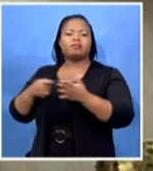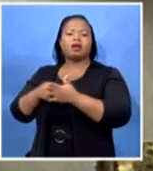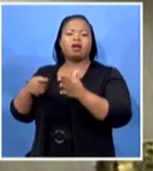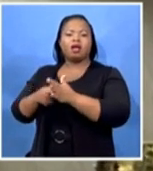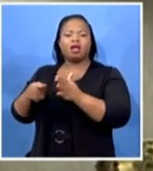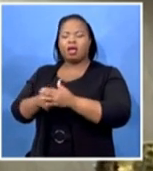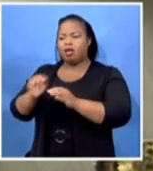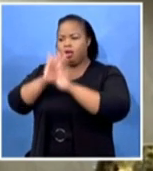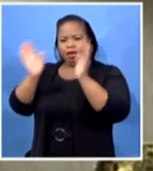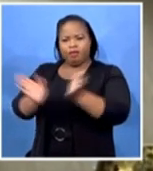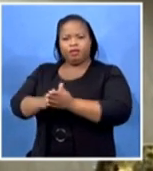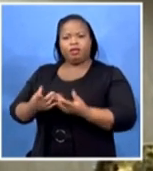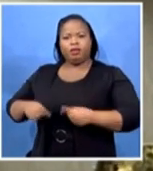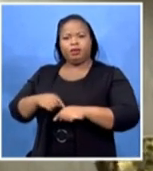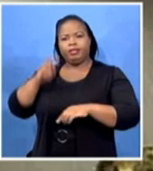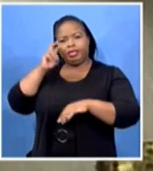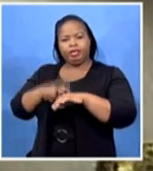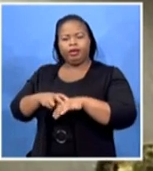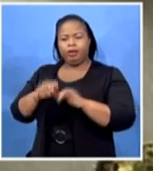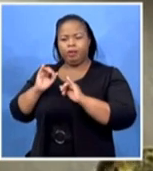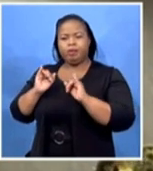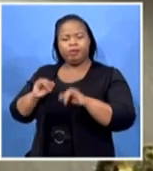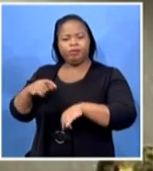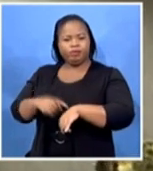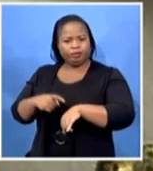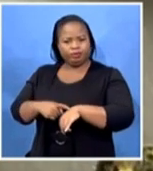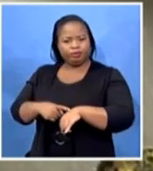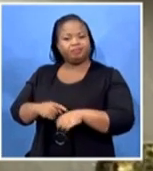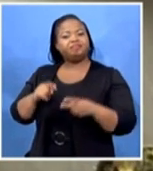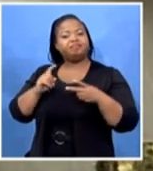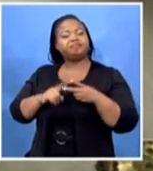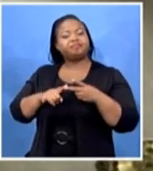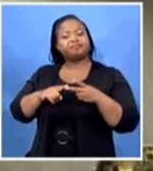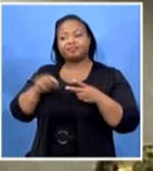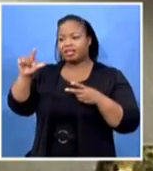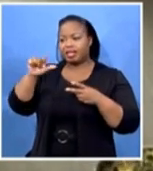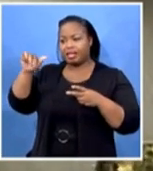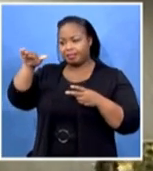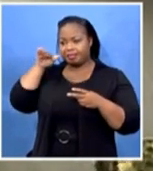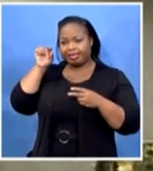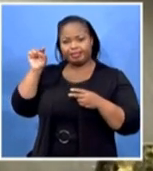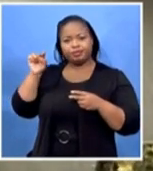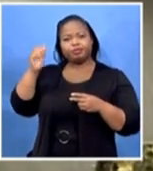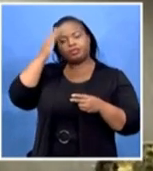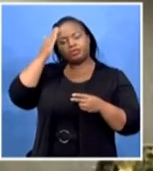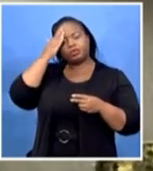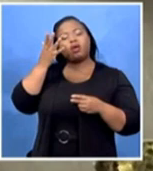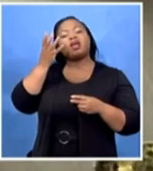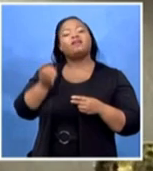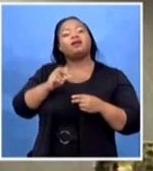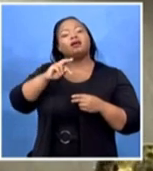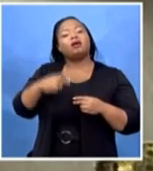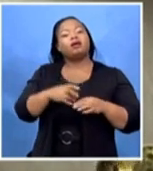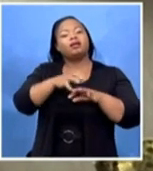dire period. The issue of Land Bank, you must understand there are other farmers who didn't get the opportunity